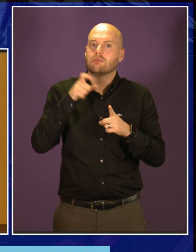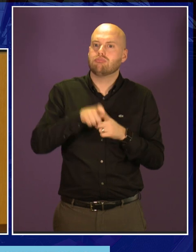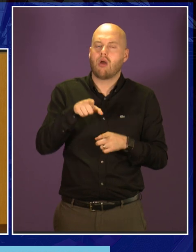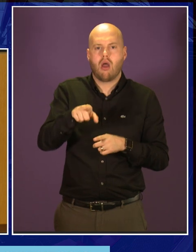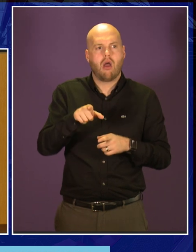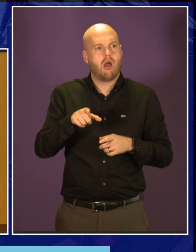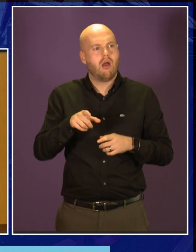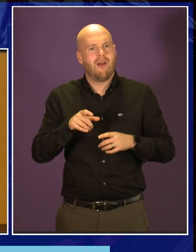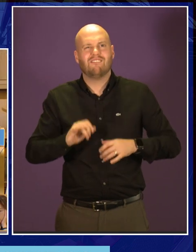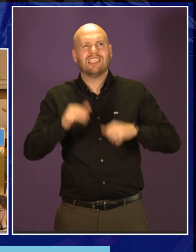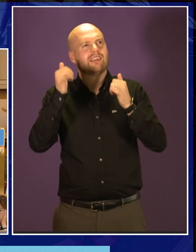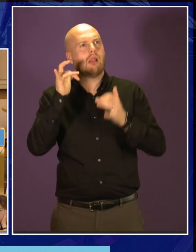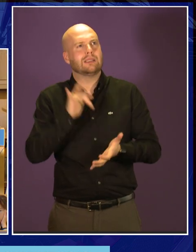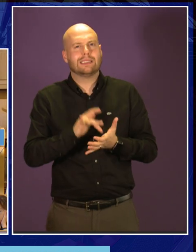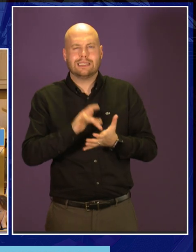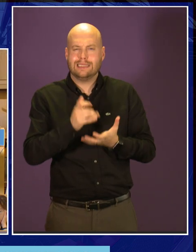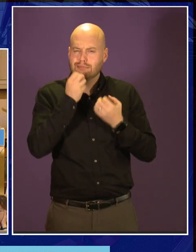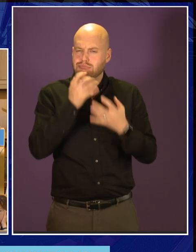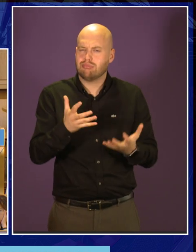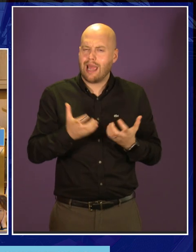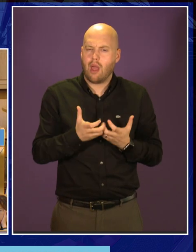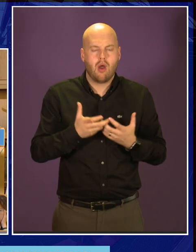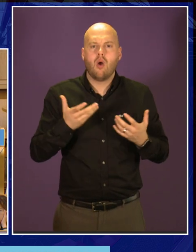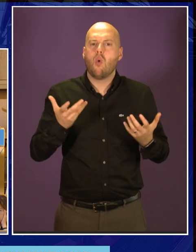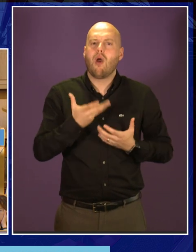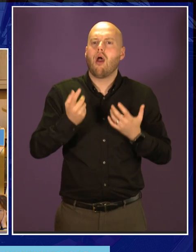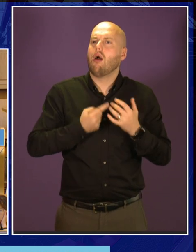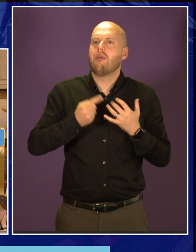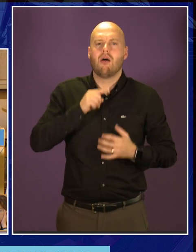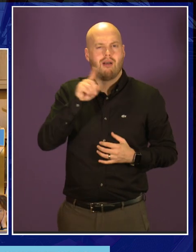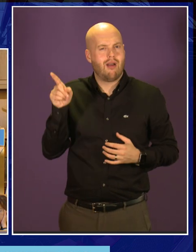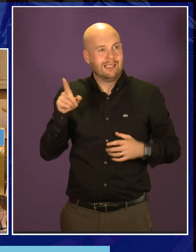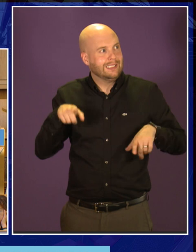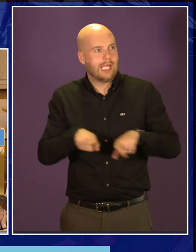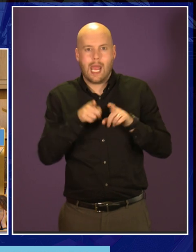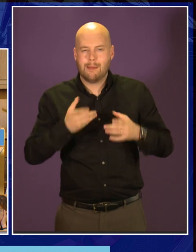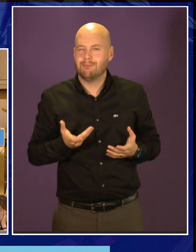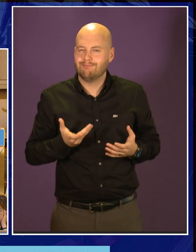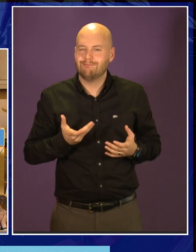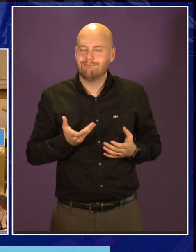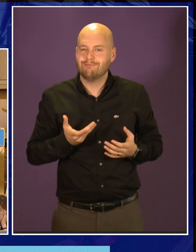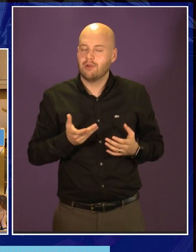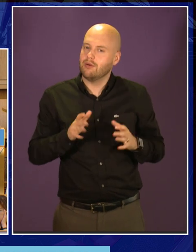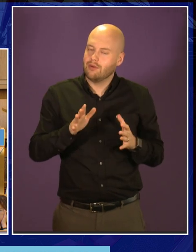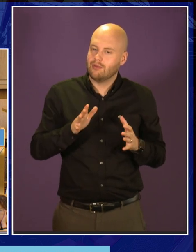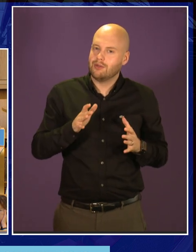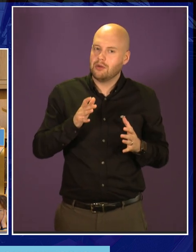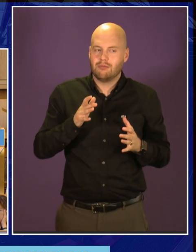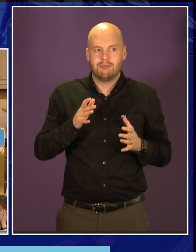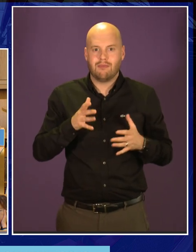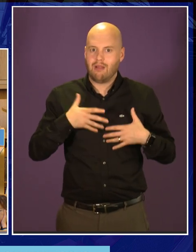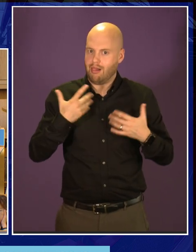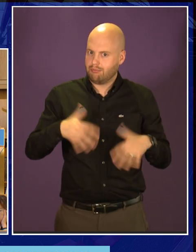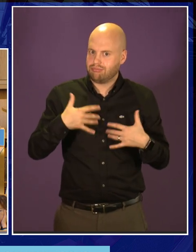Edinburgh this festival city? And there's a number of reasons for that, not least the extraordinary people who founded it in 1947. But at the core of it,